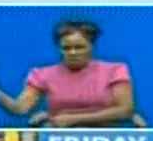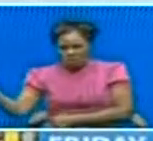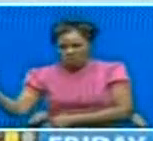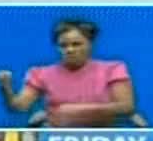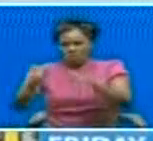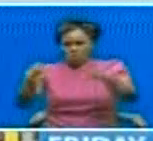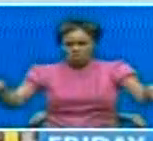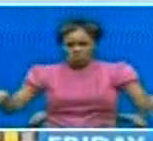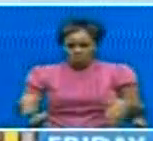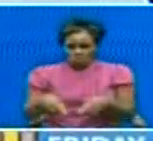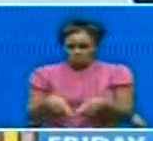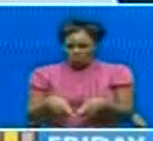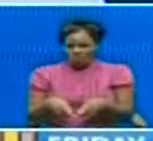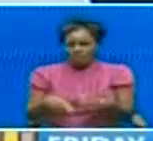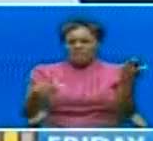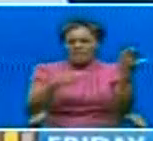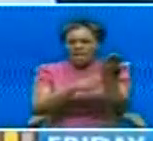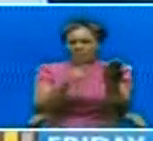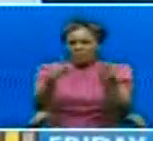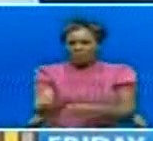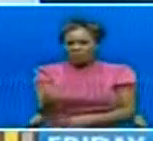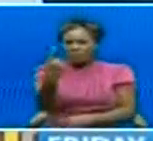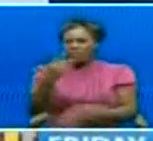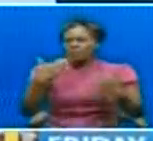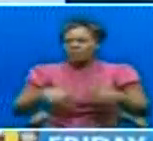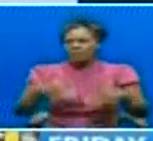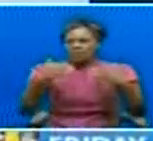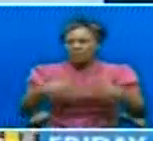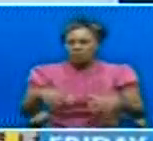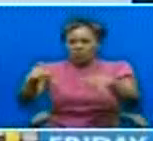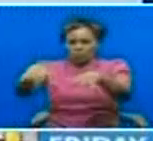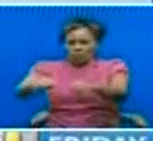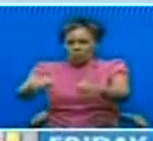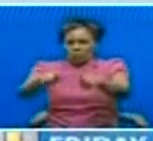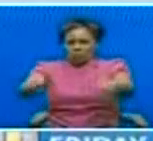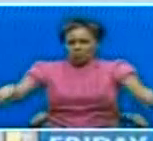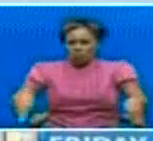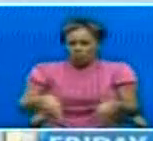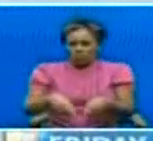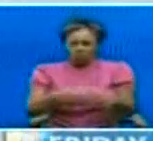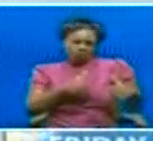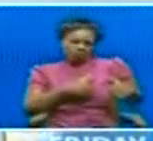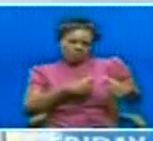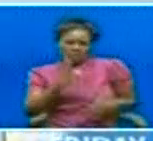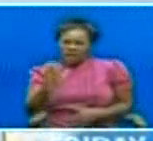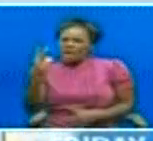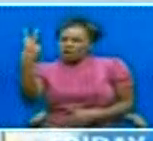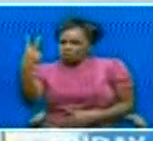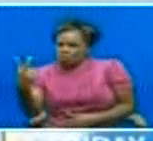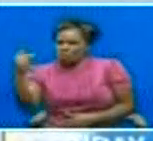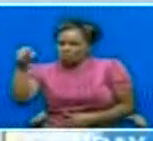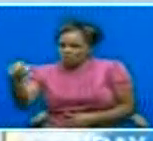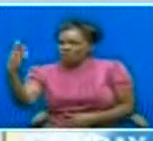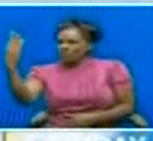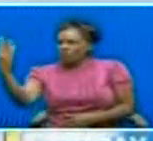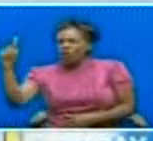room in Kempinski, and your name came up as one of the people who had actually booked for that room for your loved one. 2.4 million